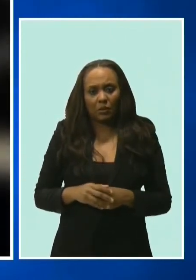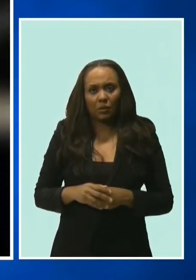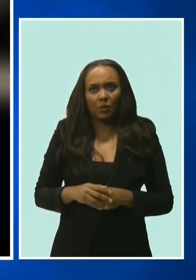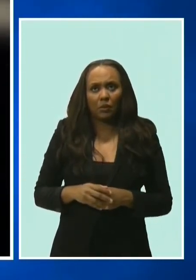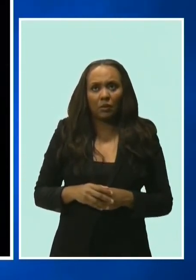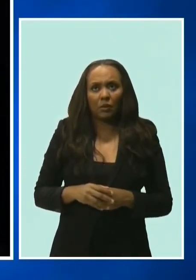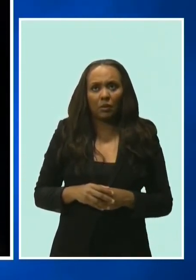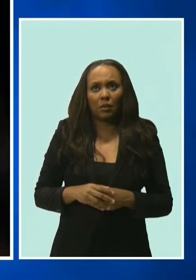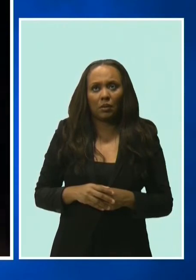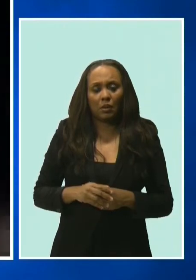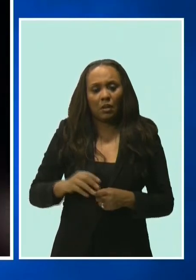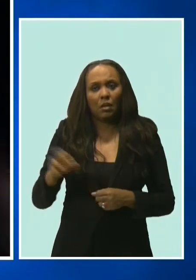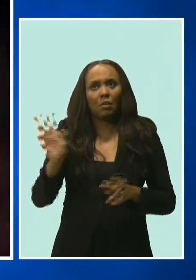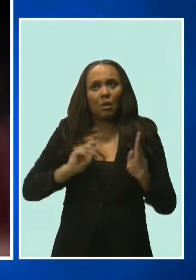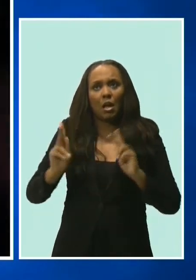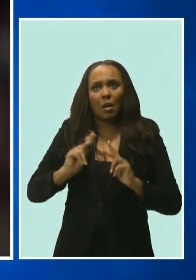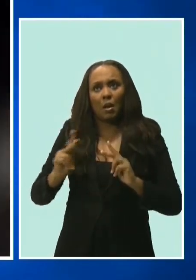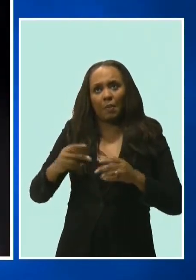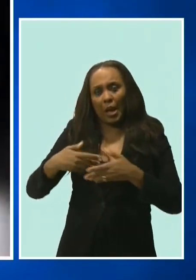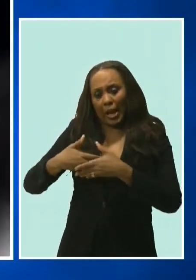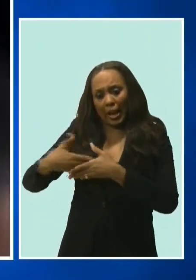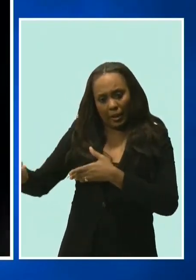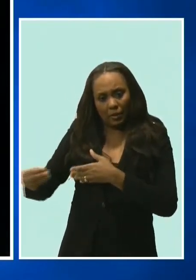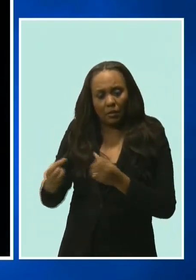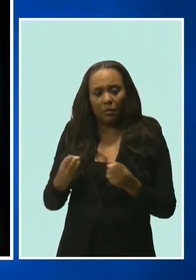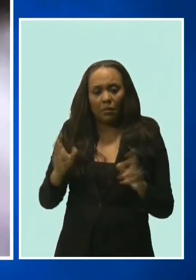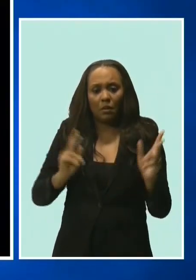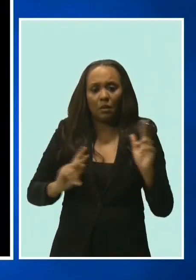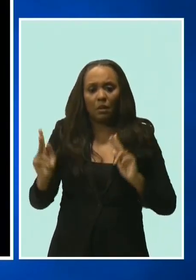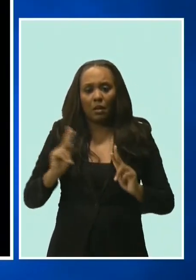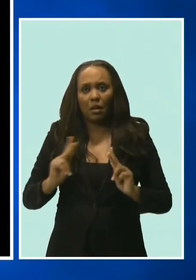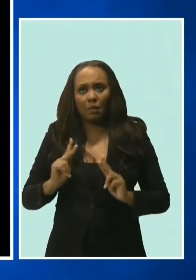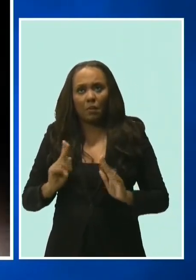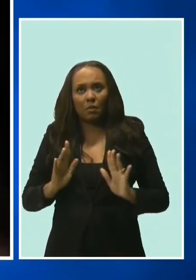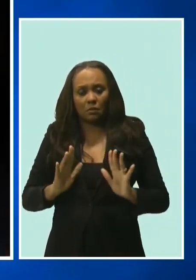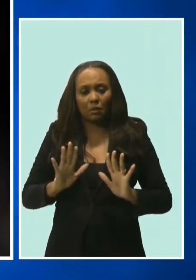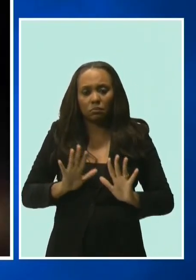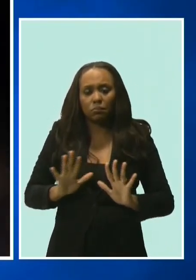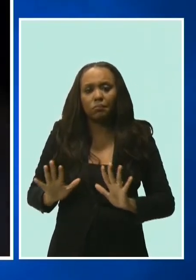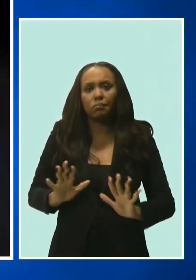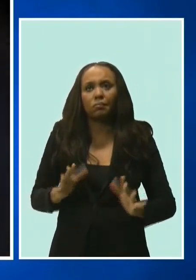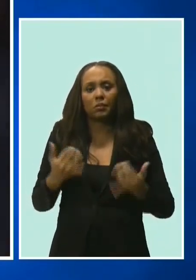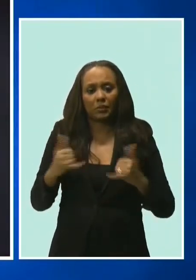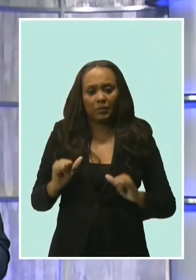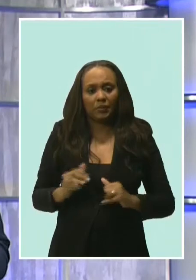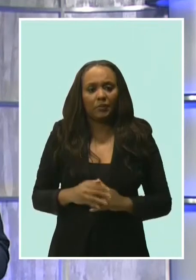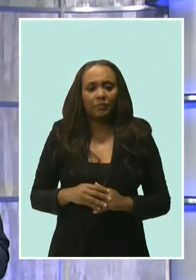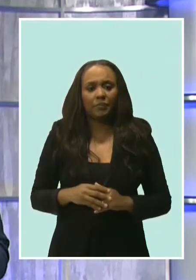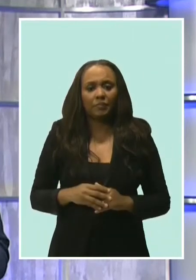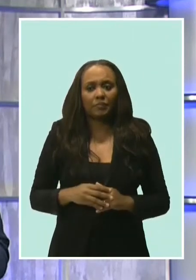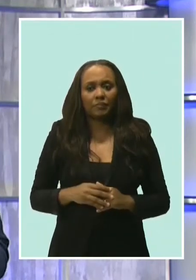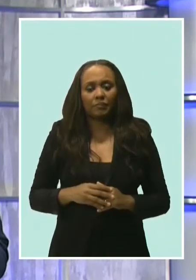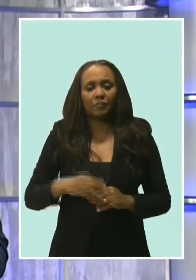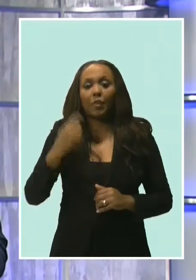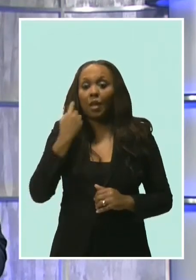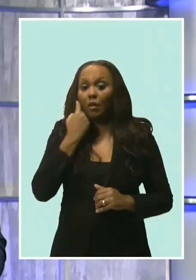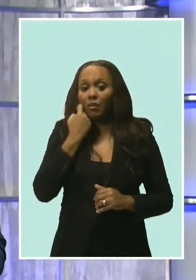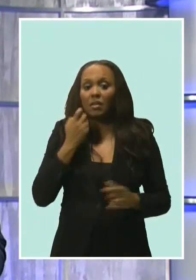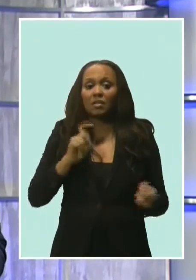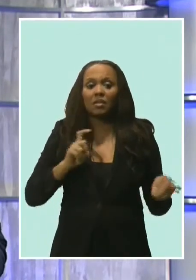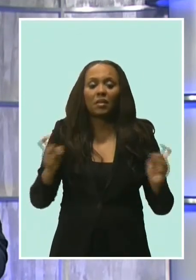who has been running the Big Brother and Big Sister program for the past 3 years, recently presented Jordan with her prize following grades